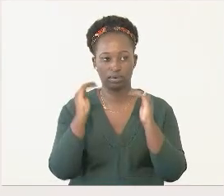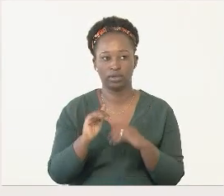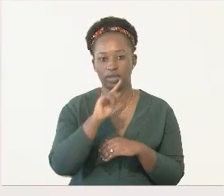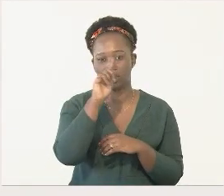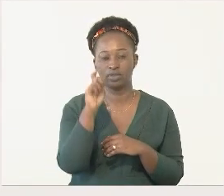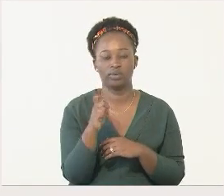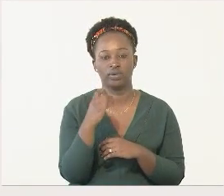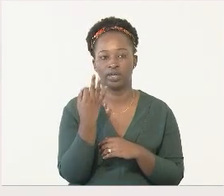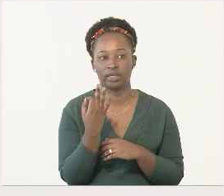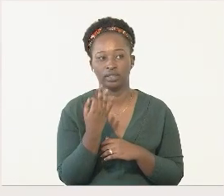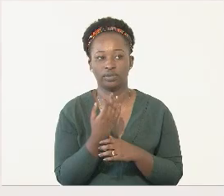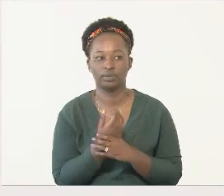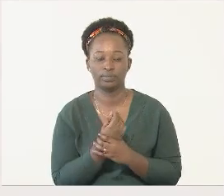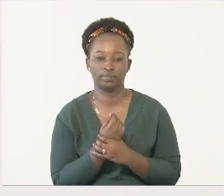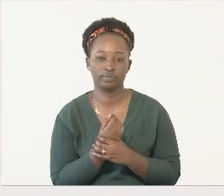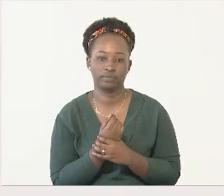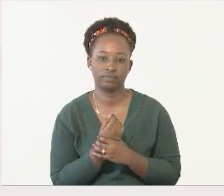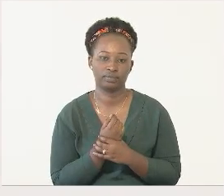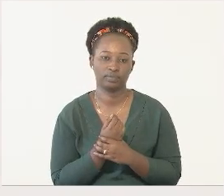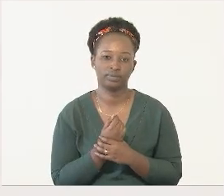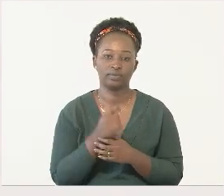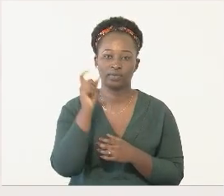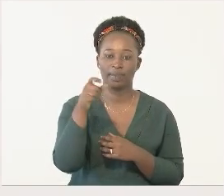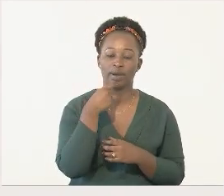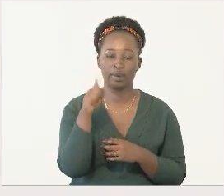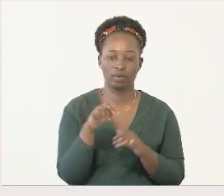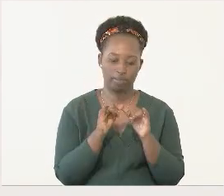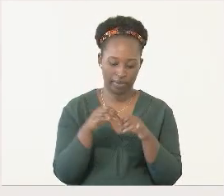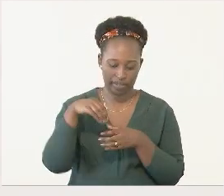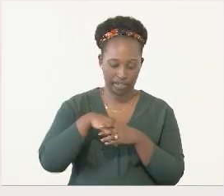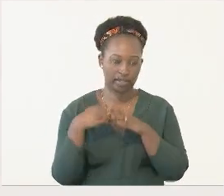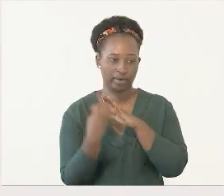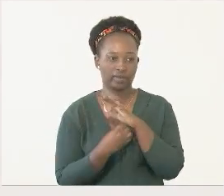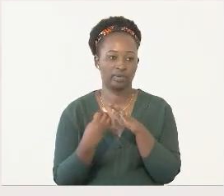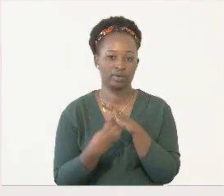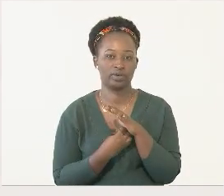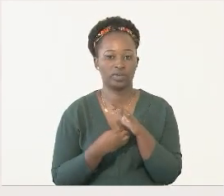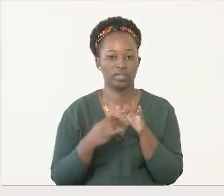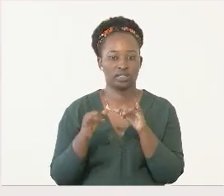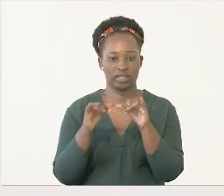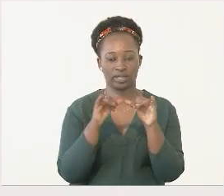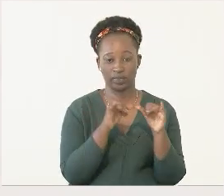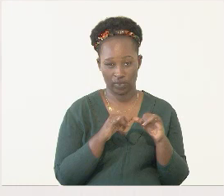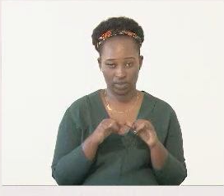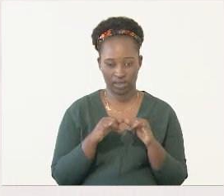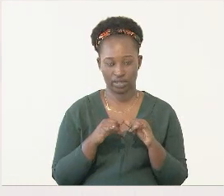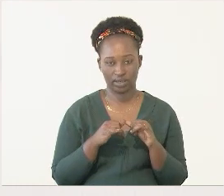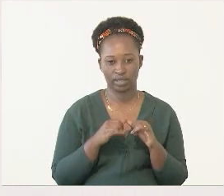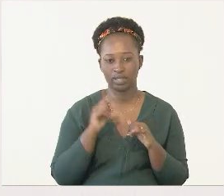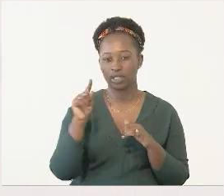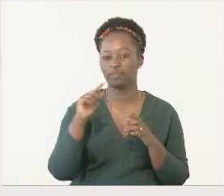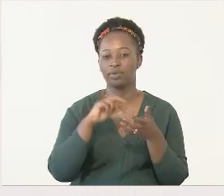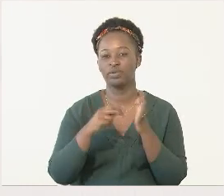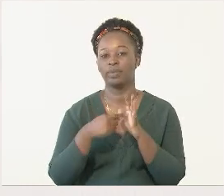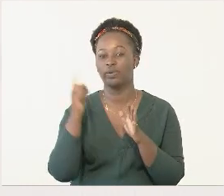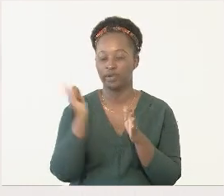to human body are able to maintain their internal environment at a certain constant. How does